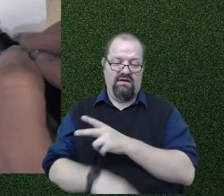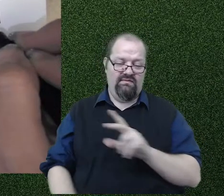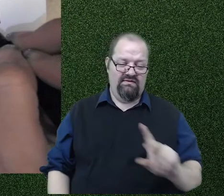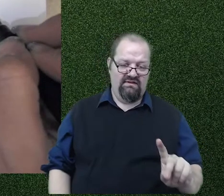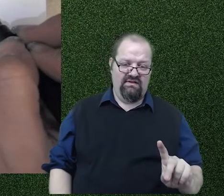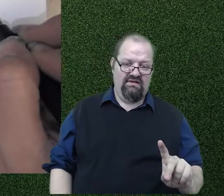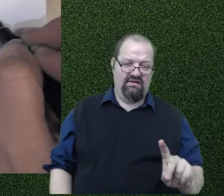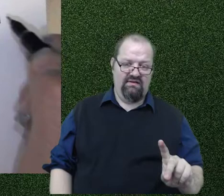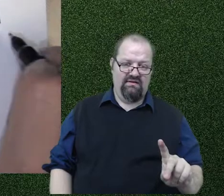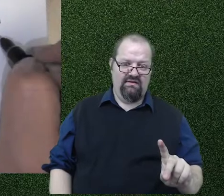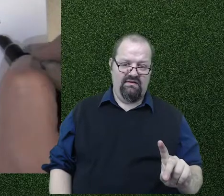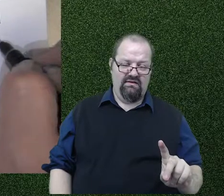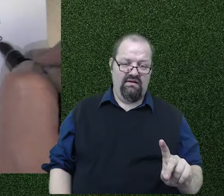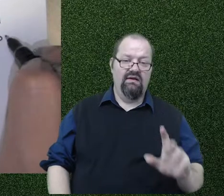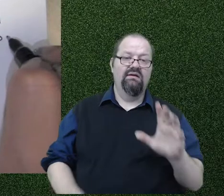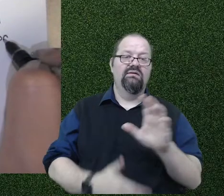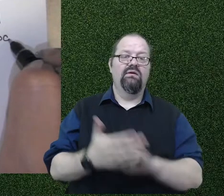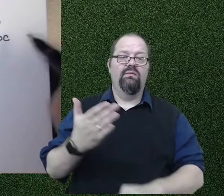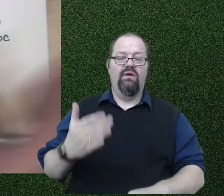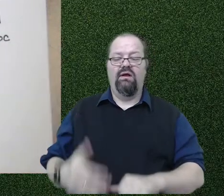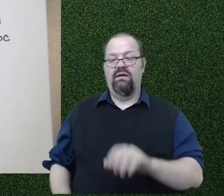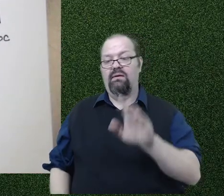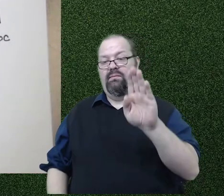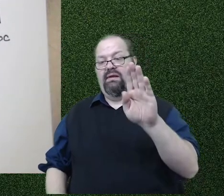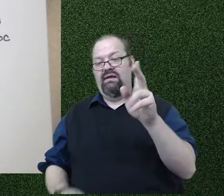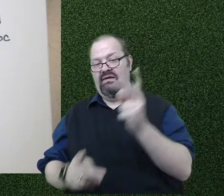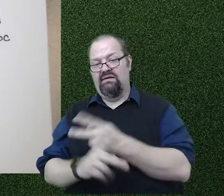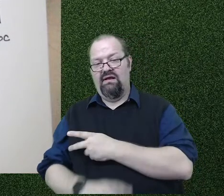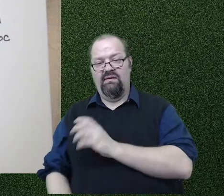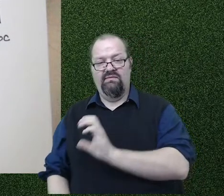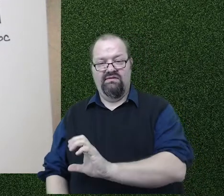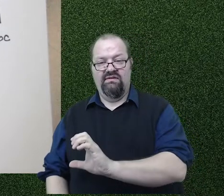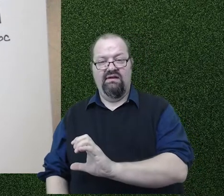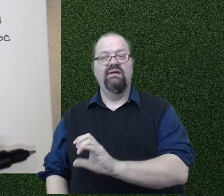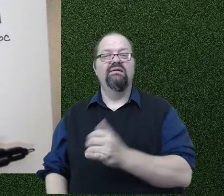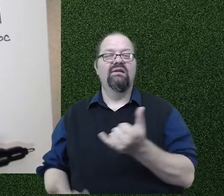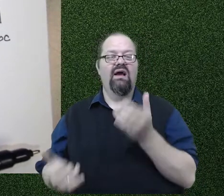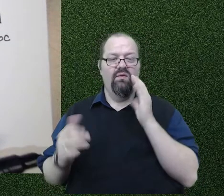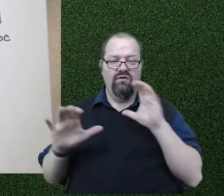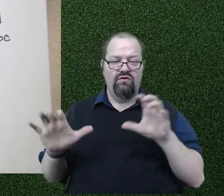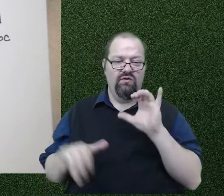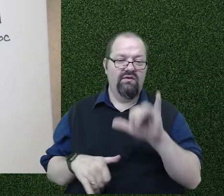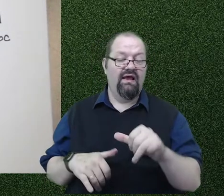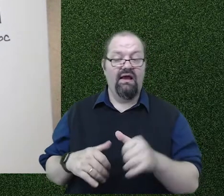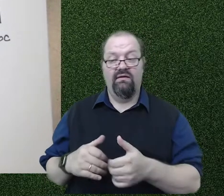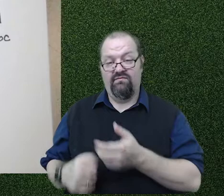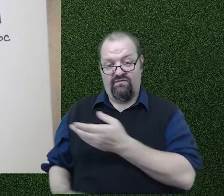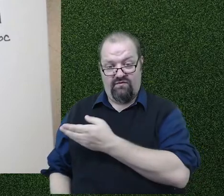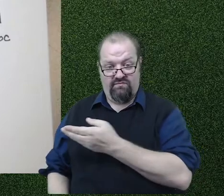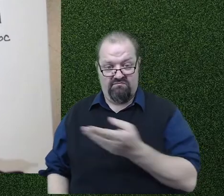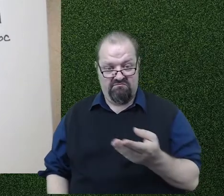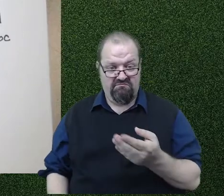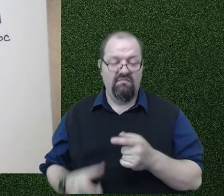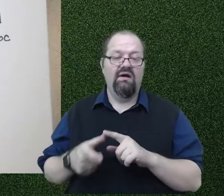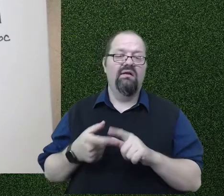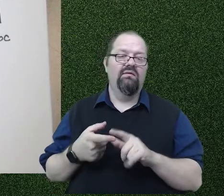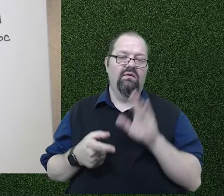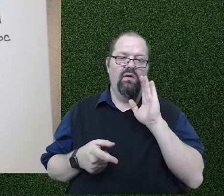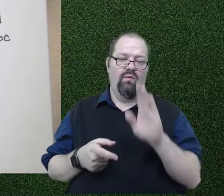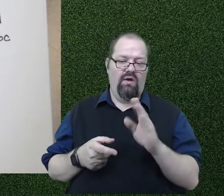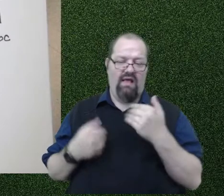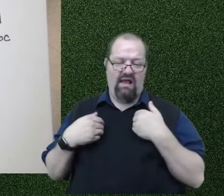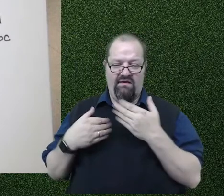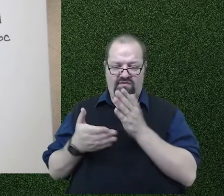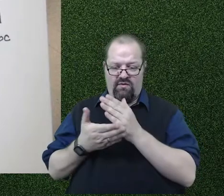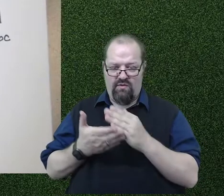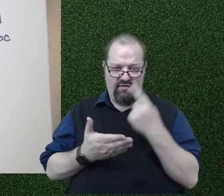and you subtract B times C. So that's what we're going to do here and here and here, and those are going to be the components of